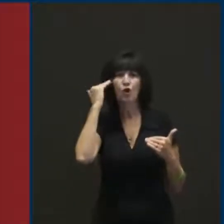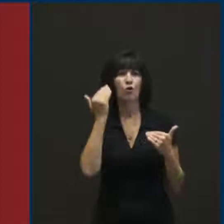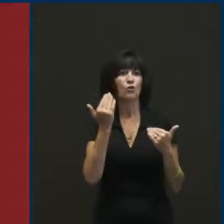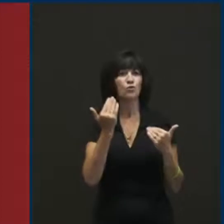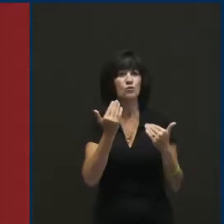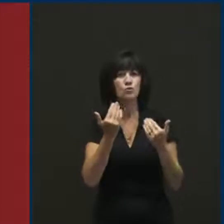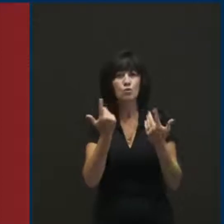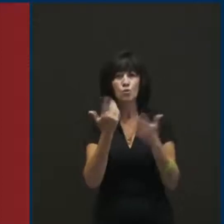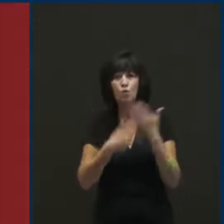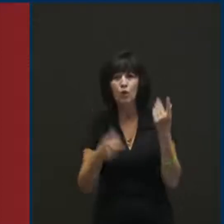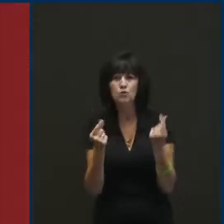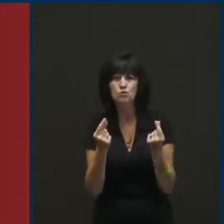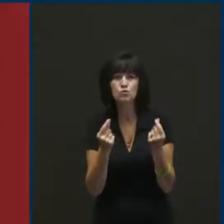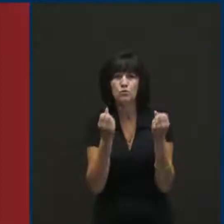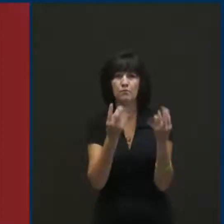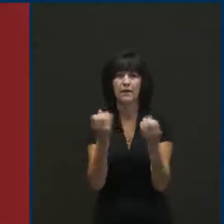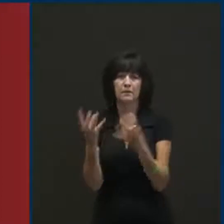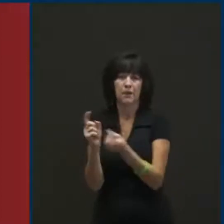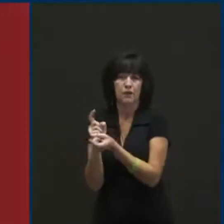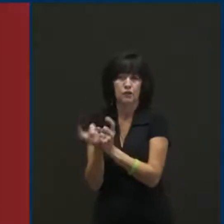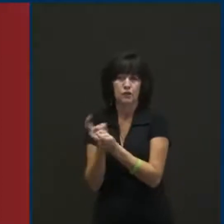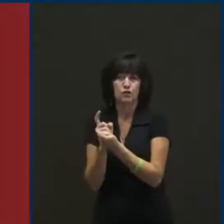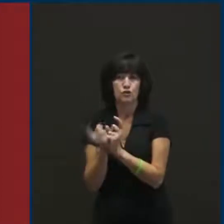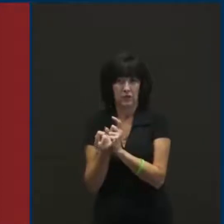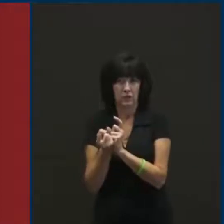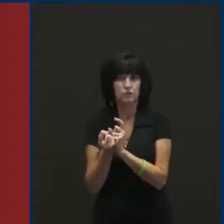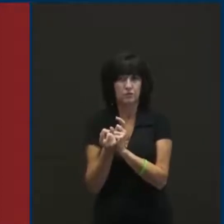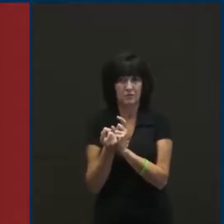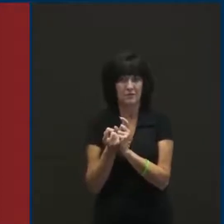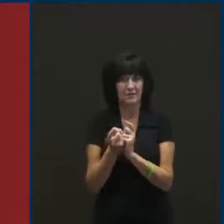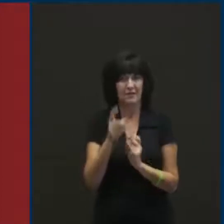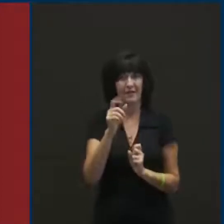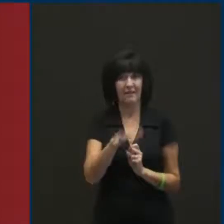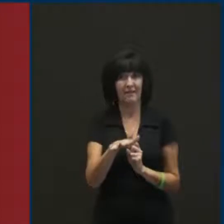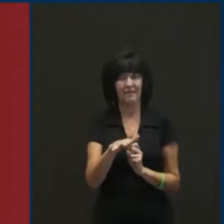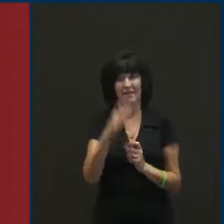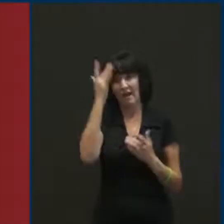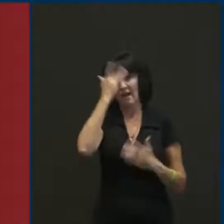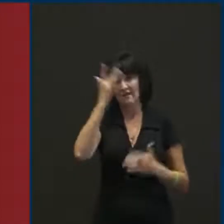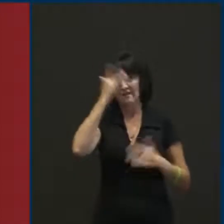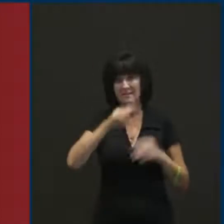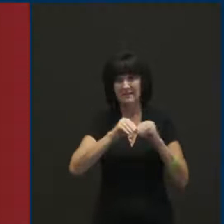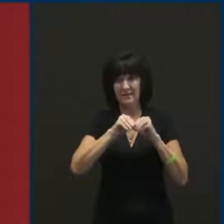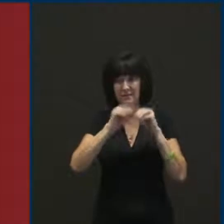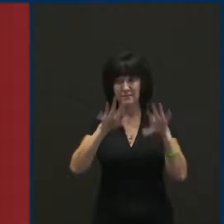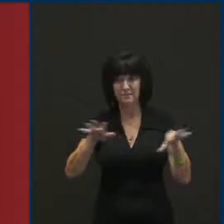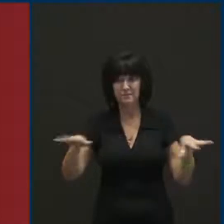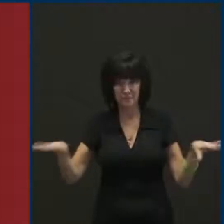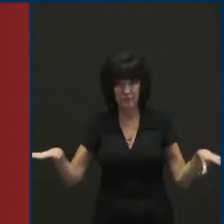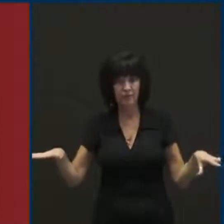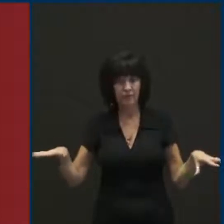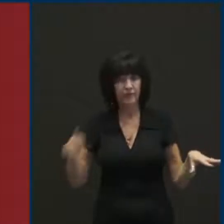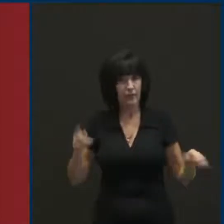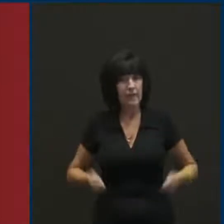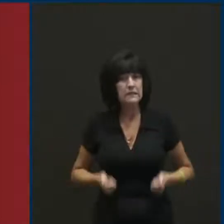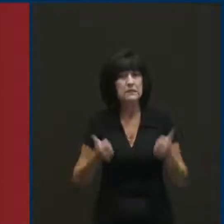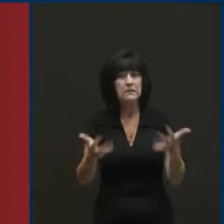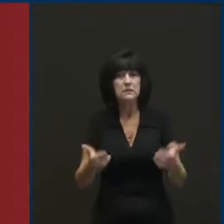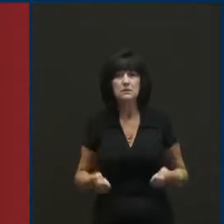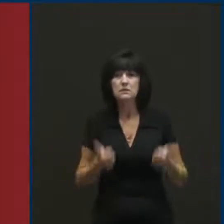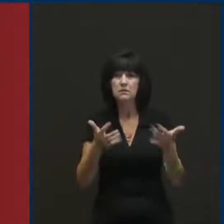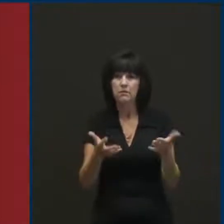by the COVID-19 pandemic. And to face that pandemic, they've had to expend money and other resources during a time when the